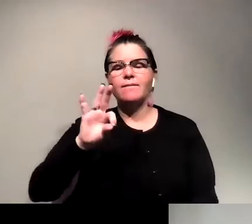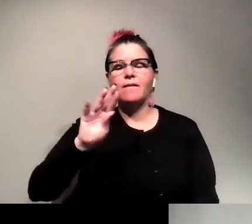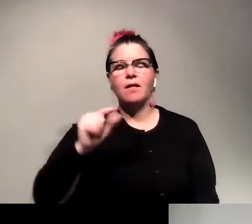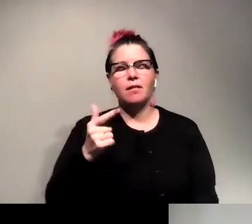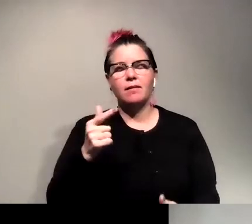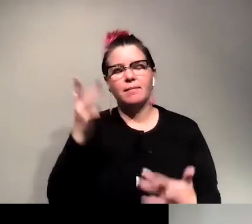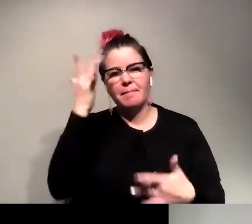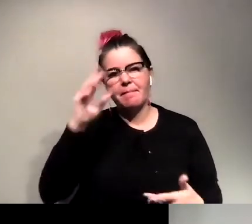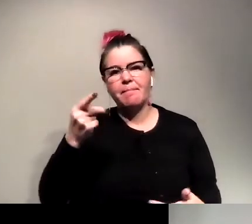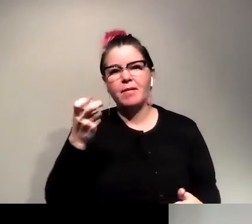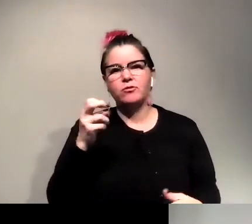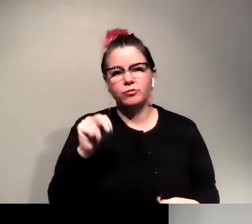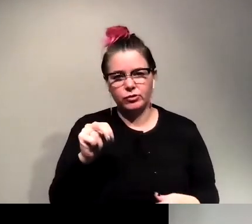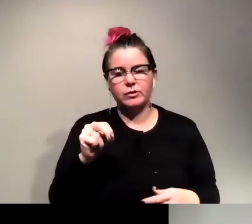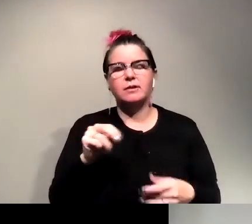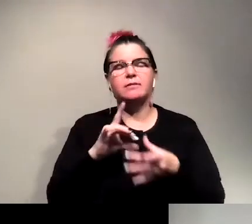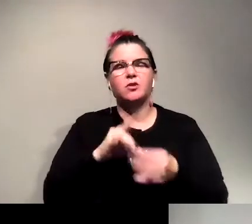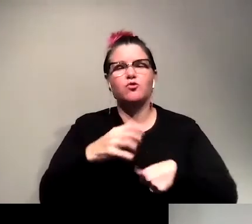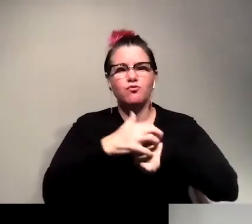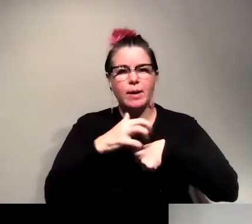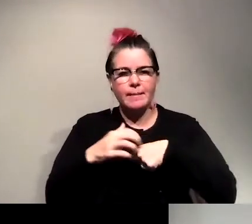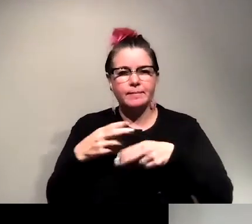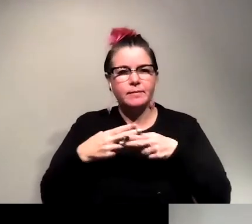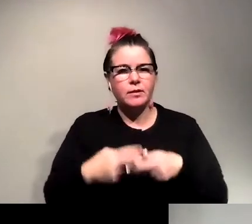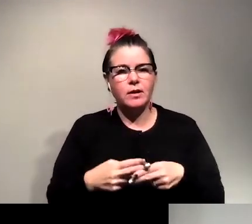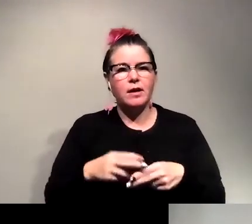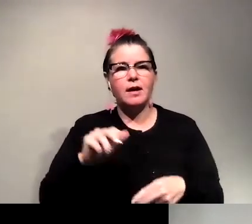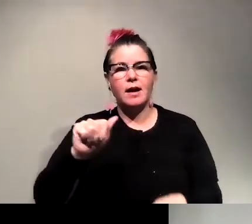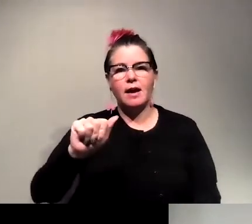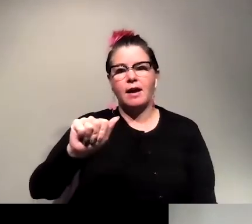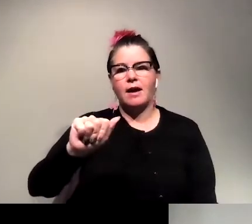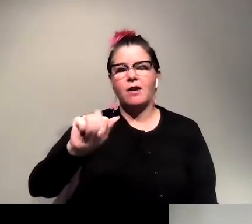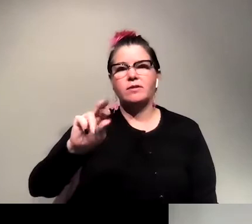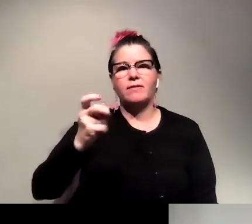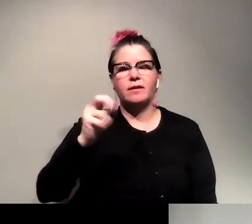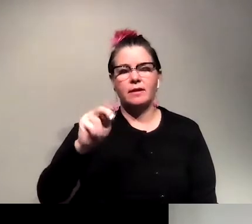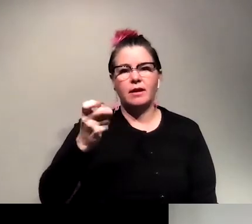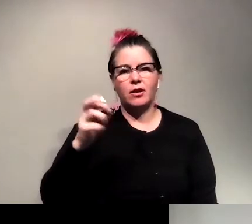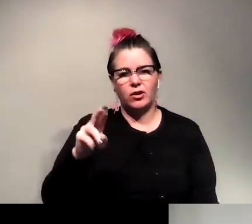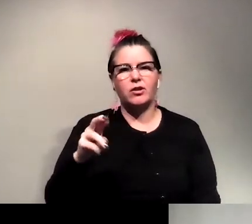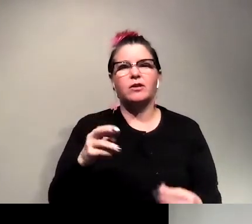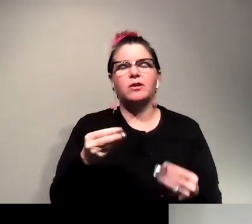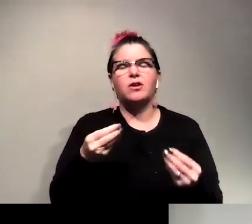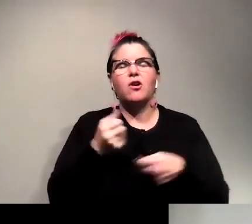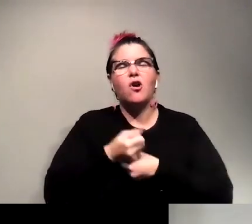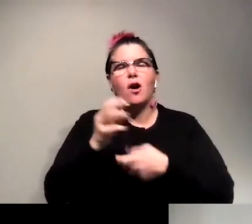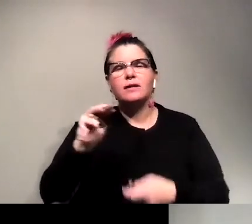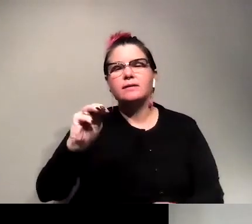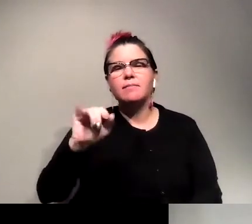pathogen of grapes called Erysiphene nicator. It causes grape powdery mildew, which is